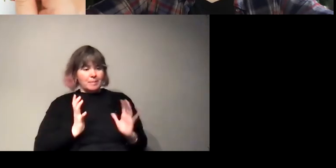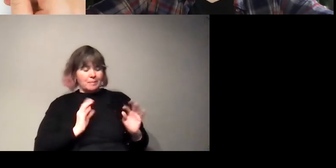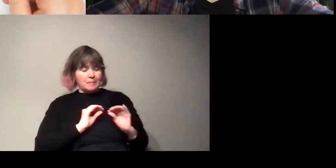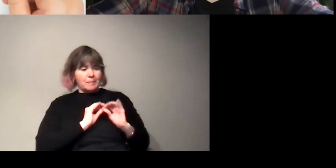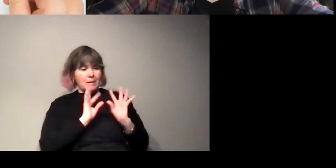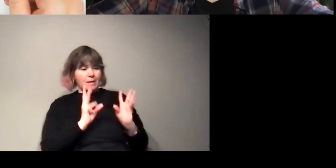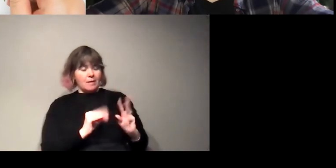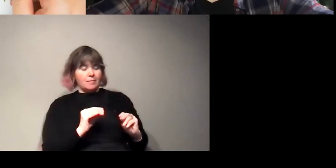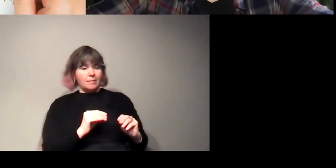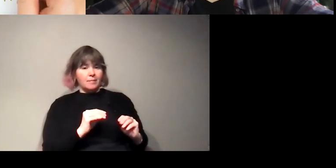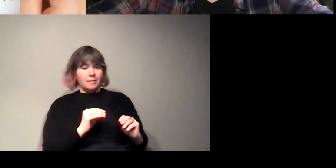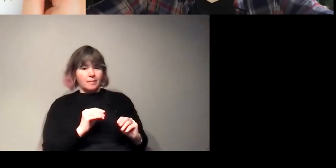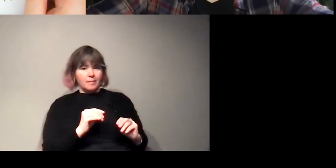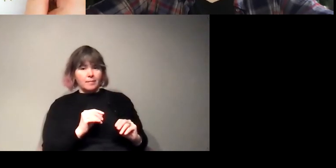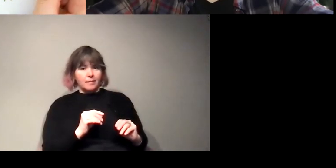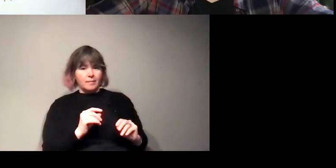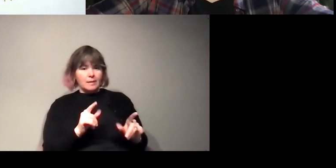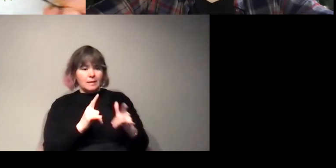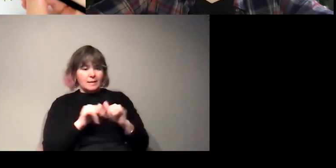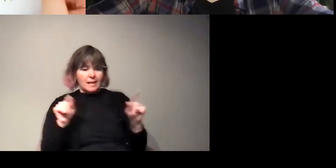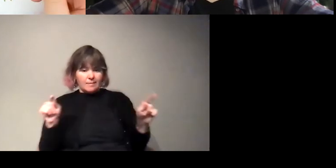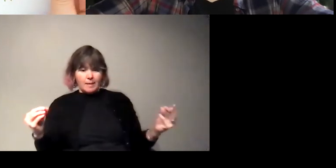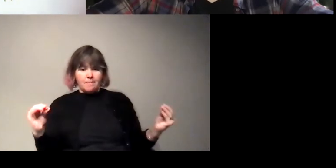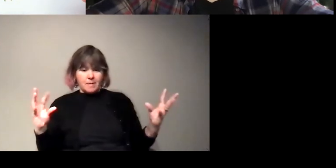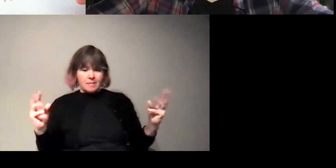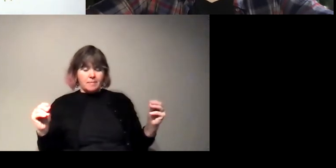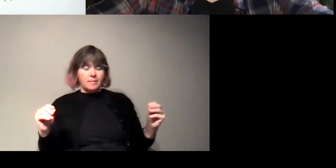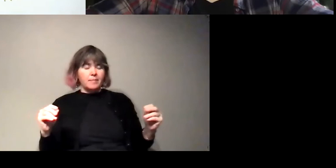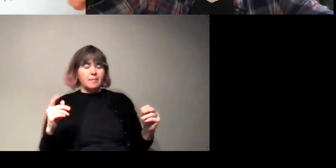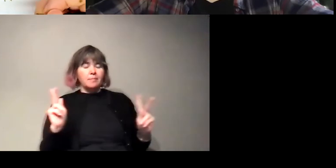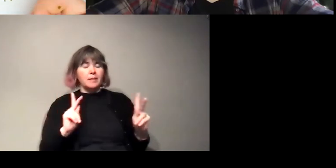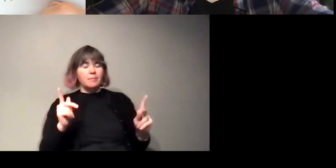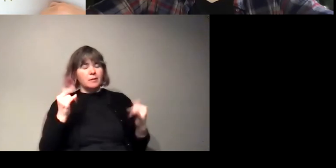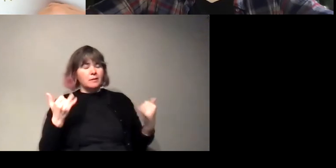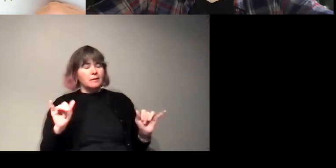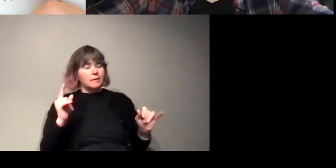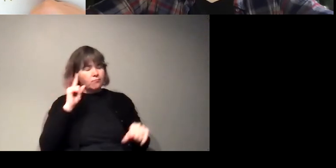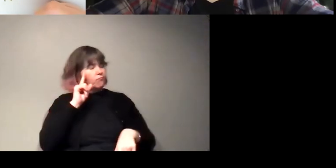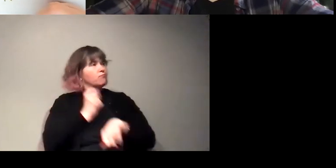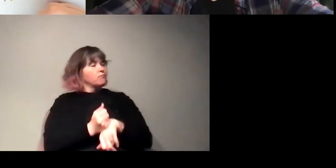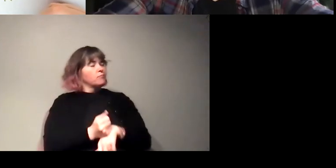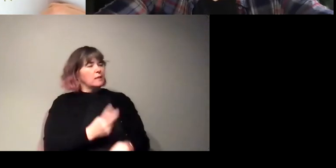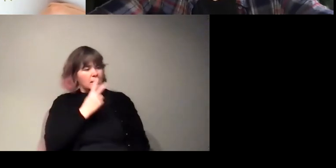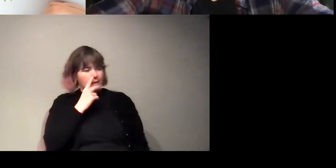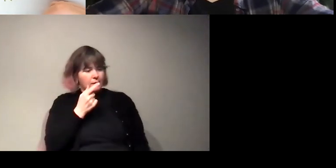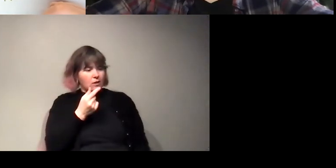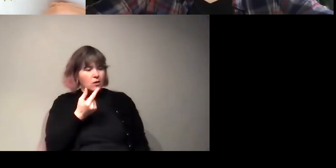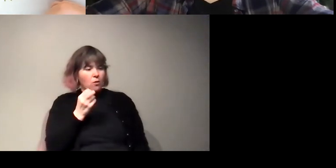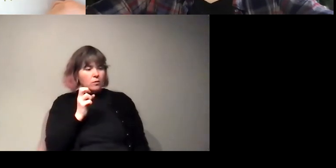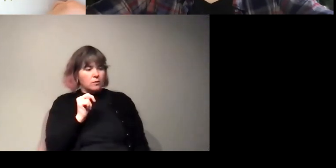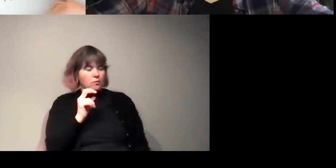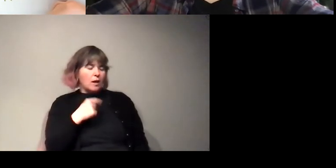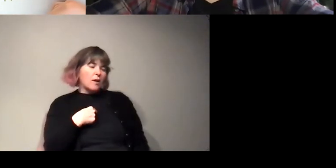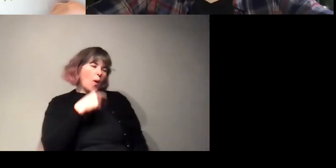and happen at exactly the same time for a long time, and still, like, people see my goldenrod tattoos and like,